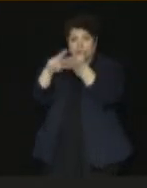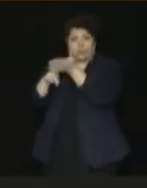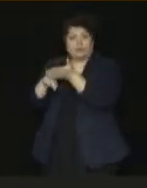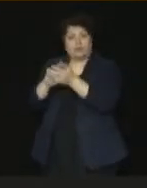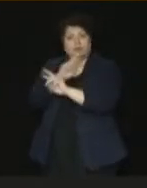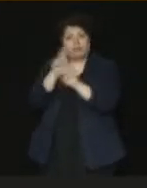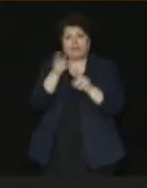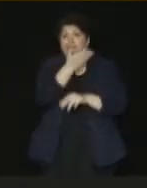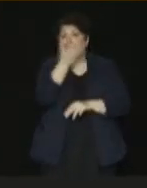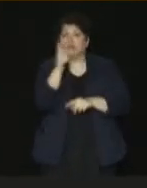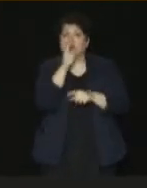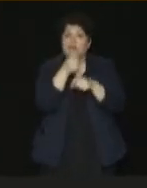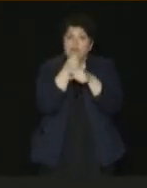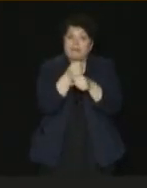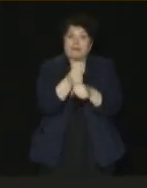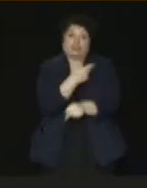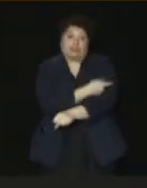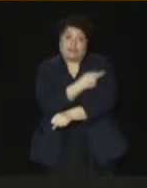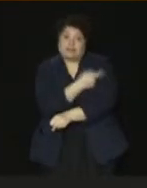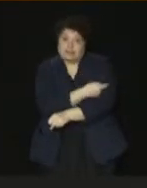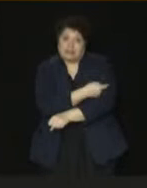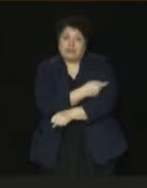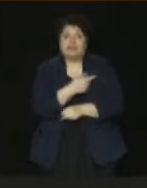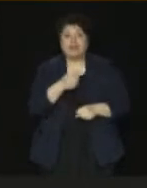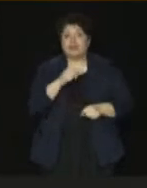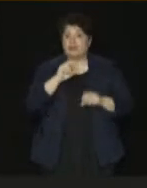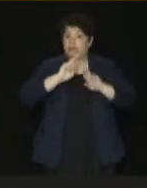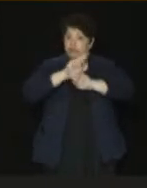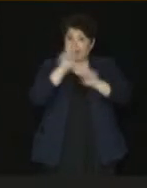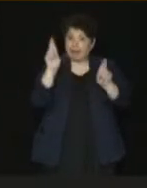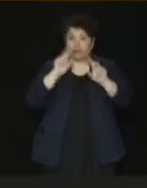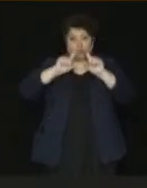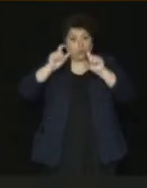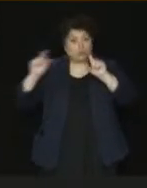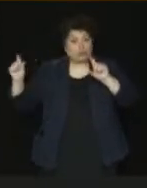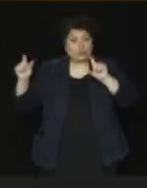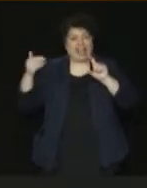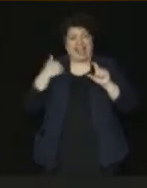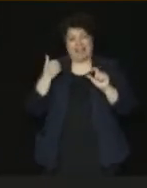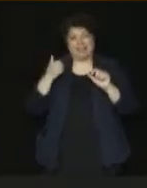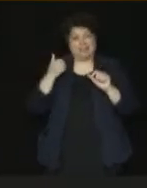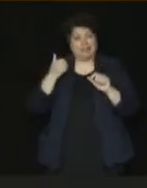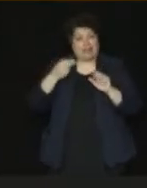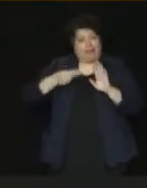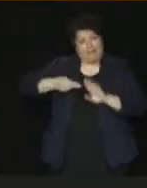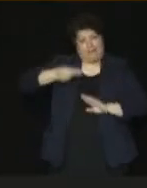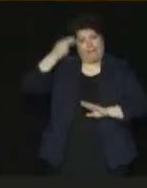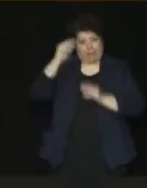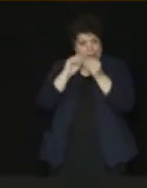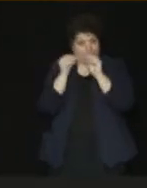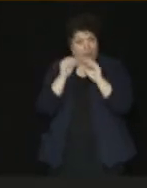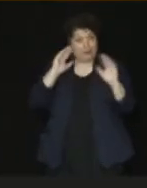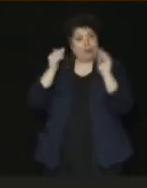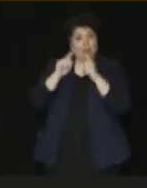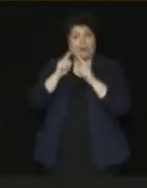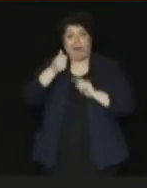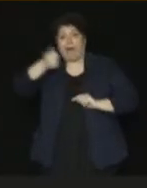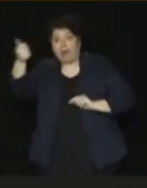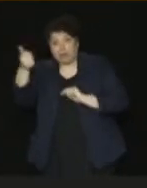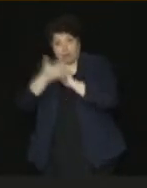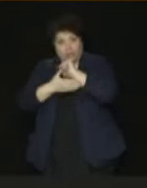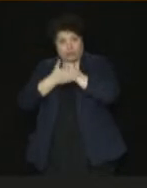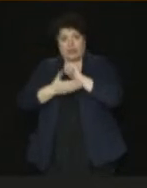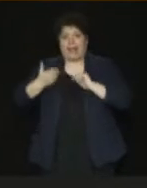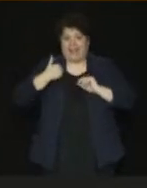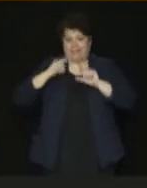potential vaccine makers, assure doses for Canadians, more doses per capita than just about any other country, at the same time as